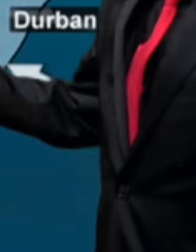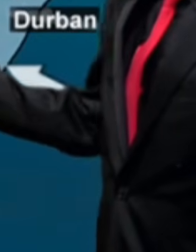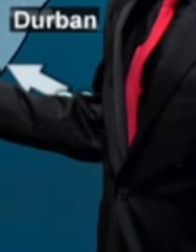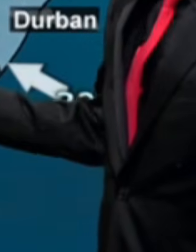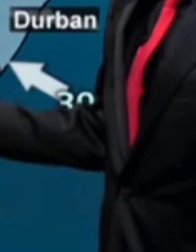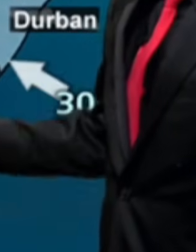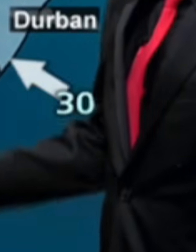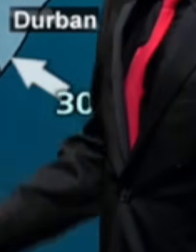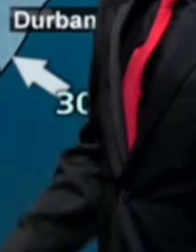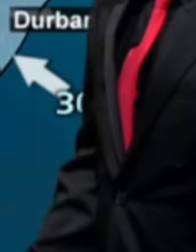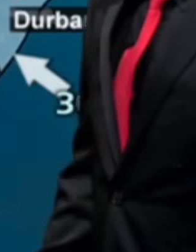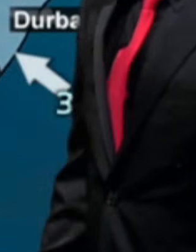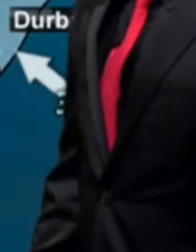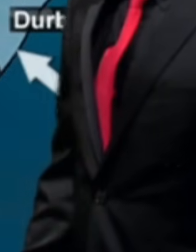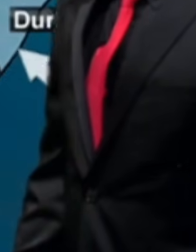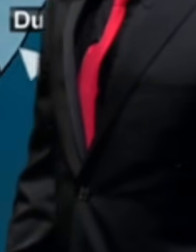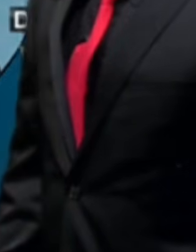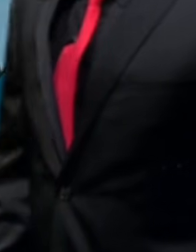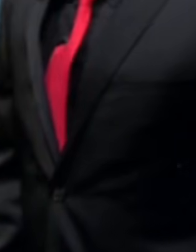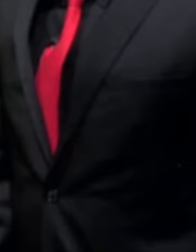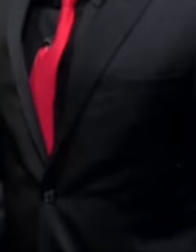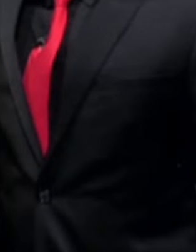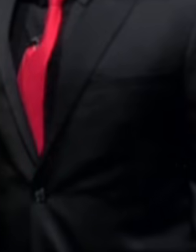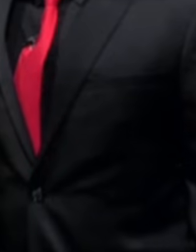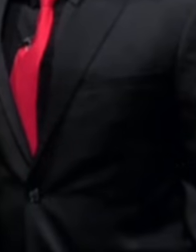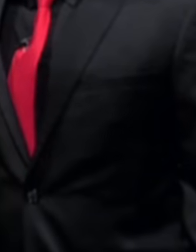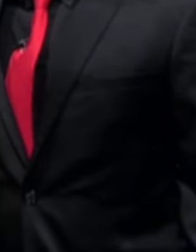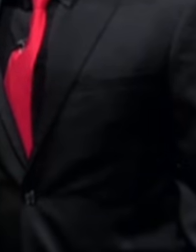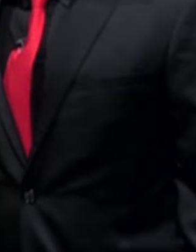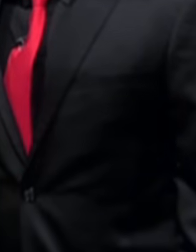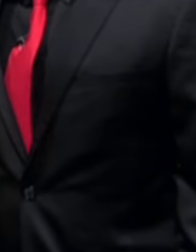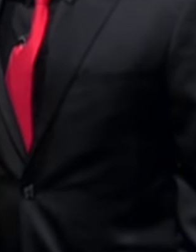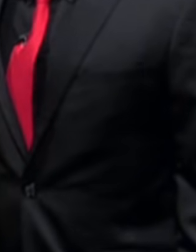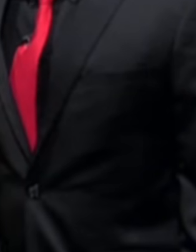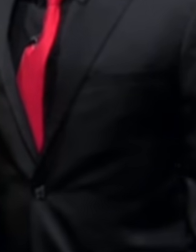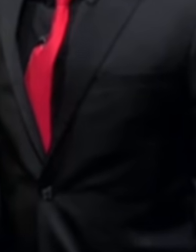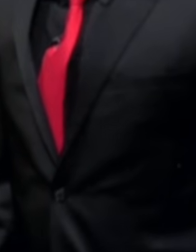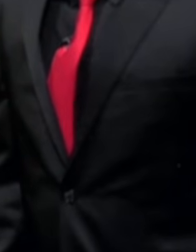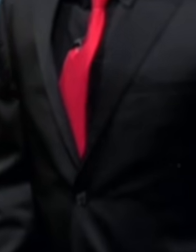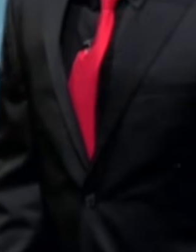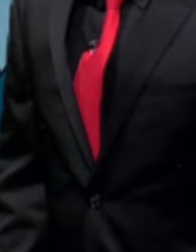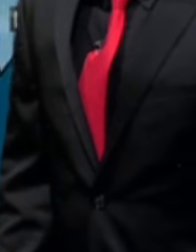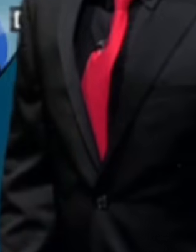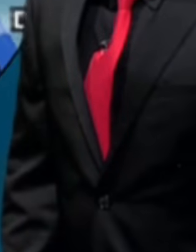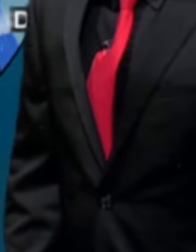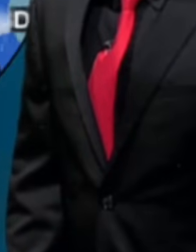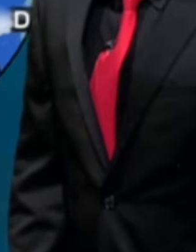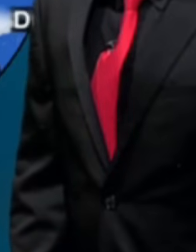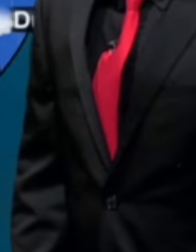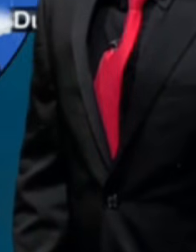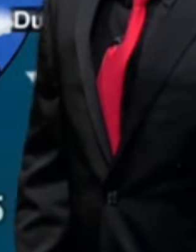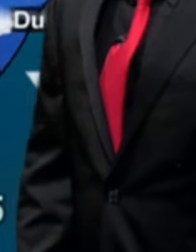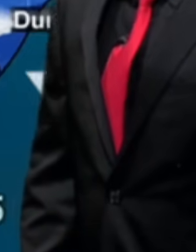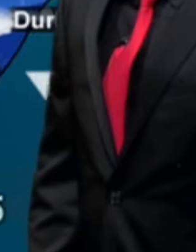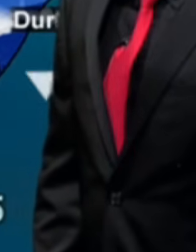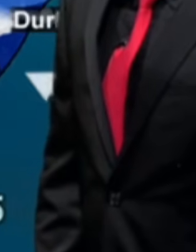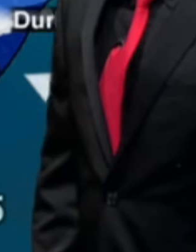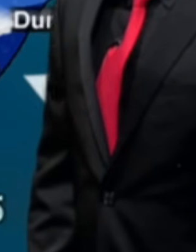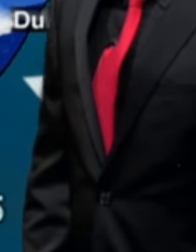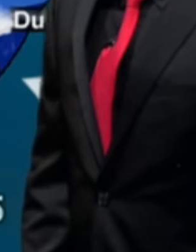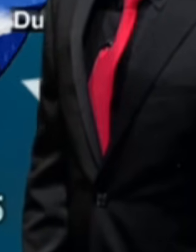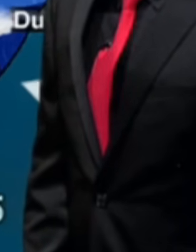go kekela ka Afrika Borwa go fihlabelo ka dikarolong tša ka KwaZulu-Natal lona lo ka Kapa Bohlabela magaešo di farfarelwe ke dikgadima a rotelang gabotse la ka